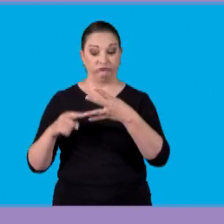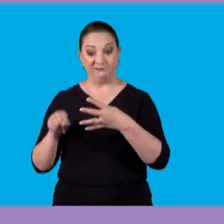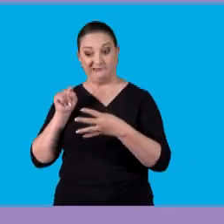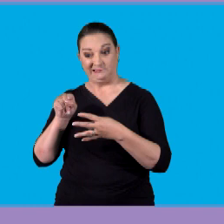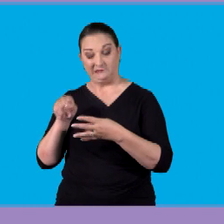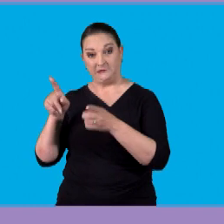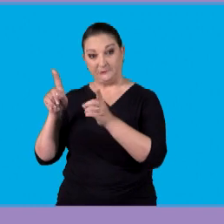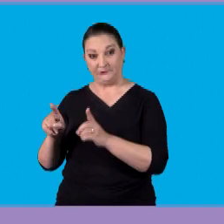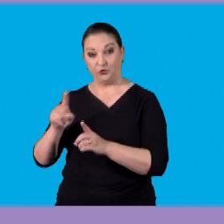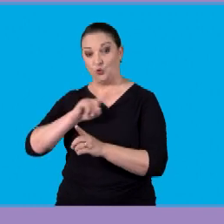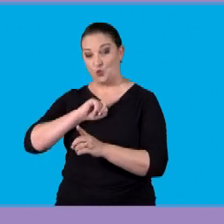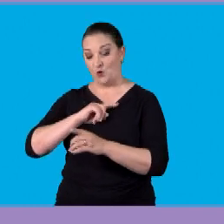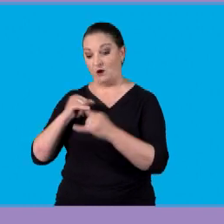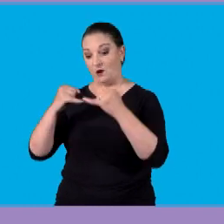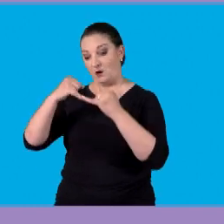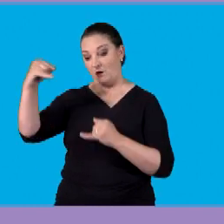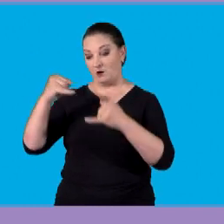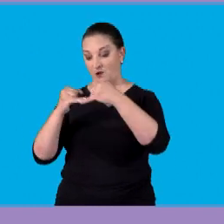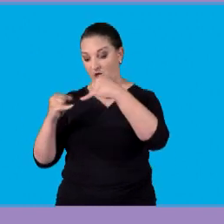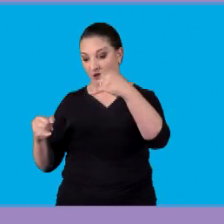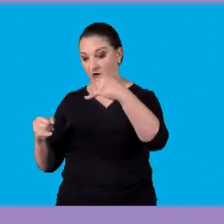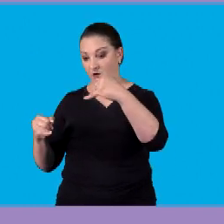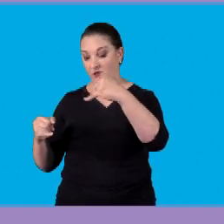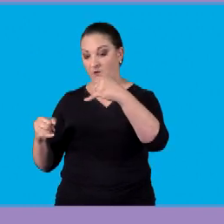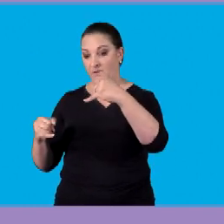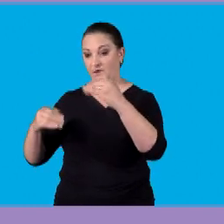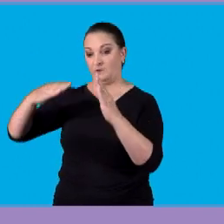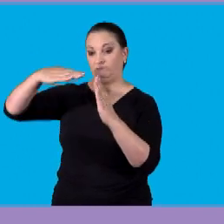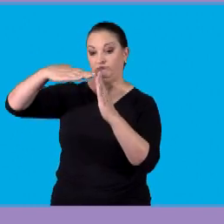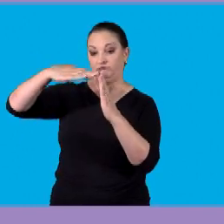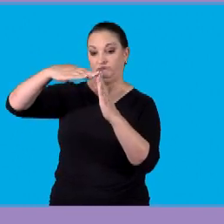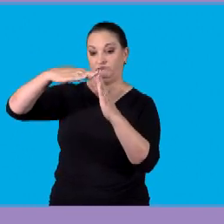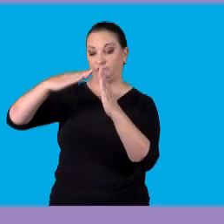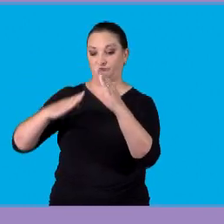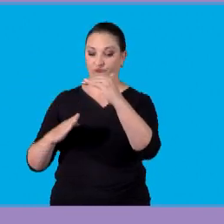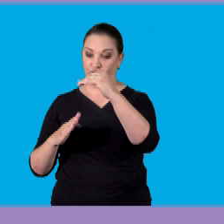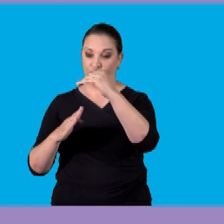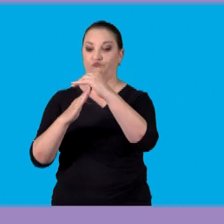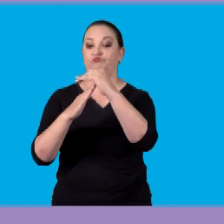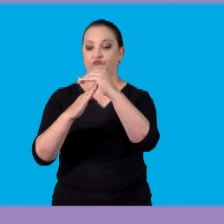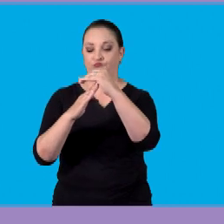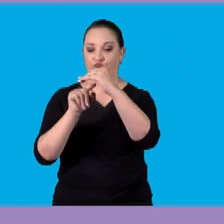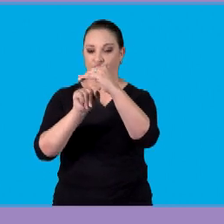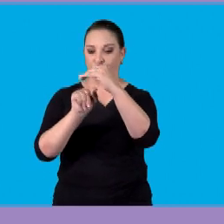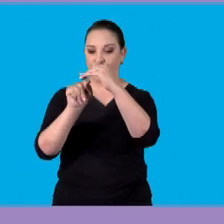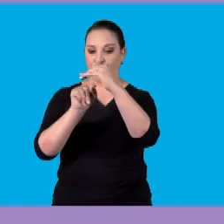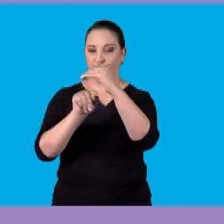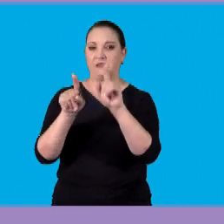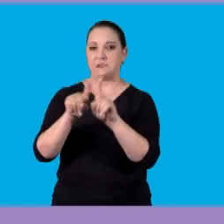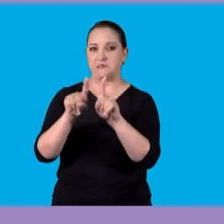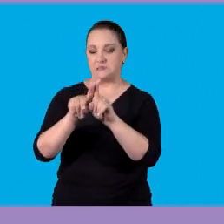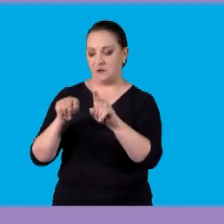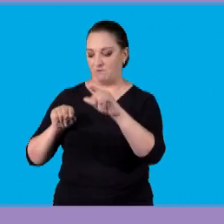special is that the diagonals, they bisect those opposite angles. So